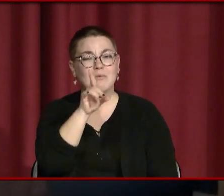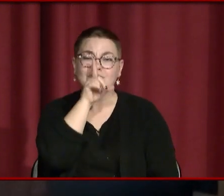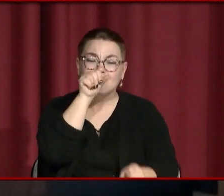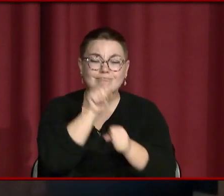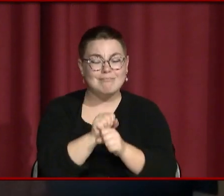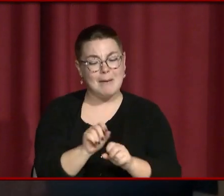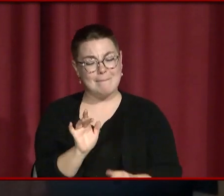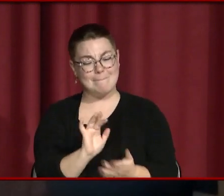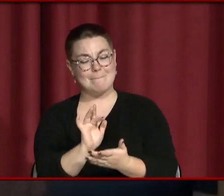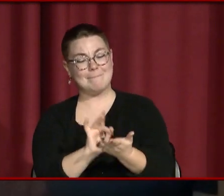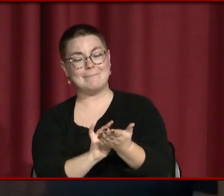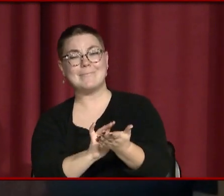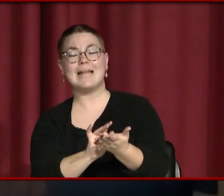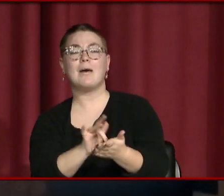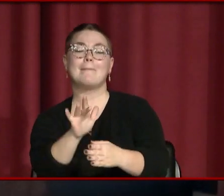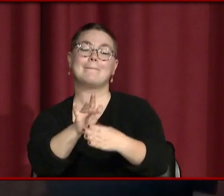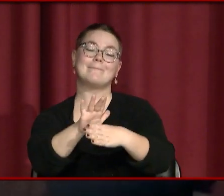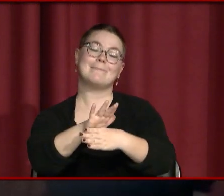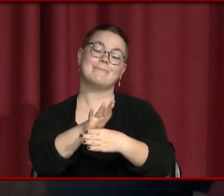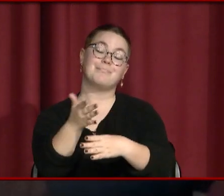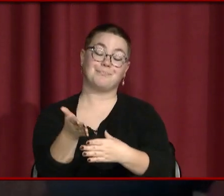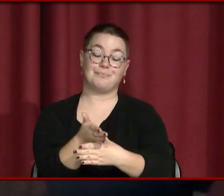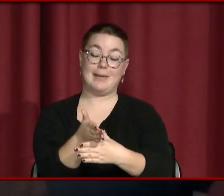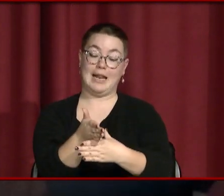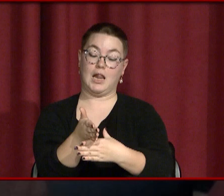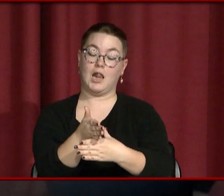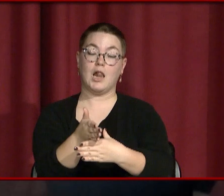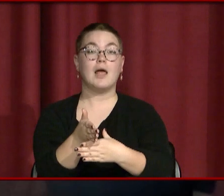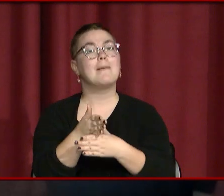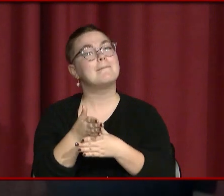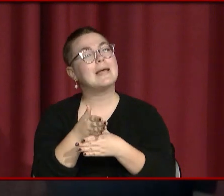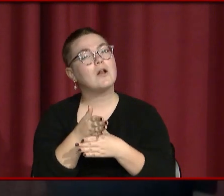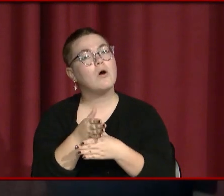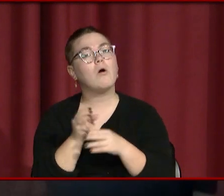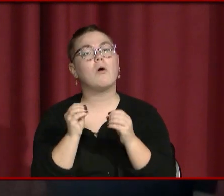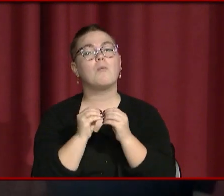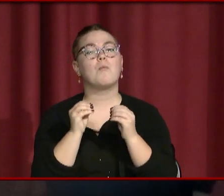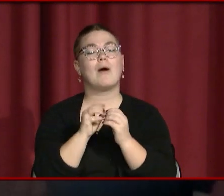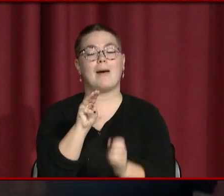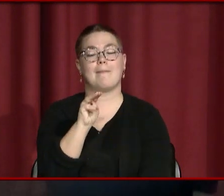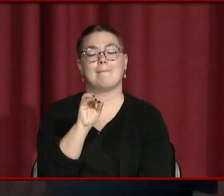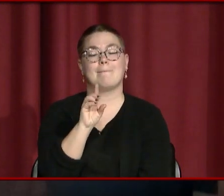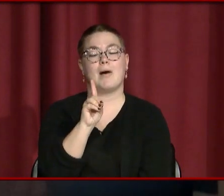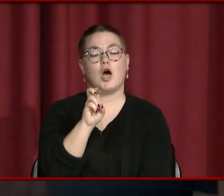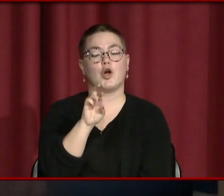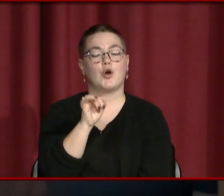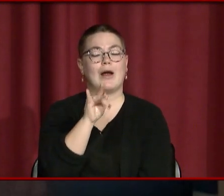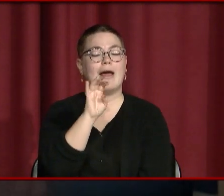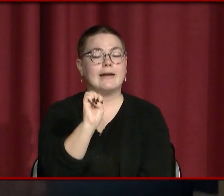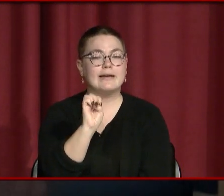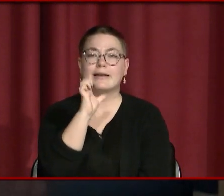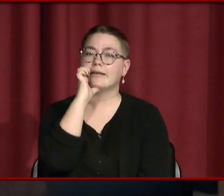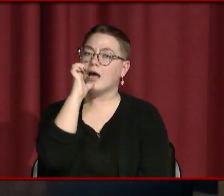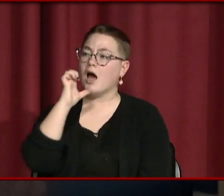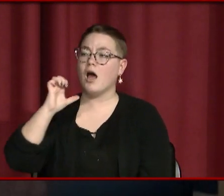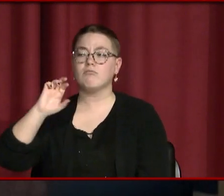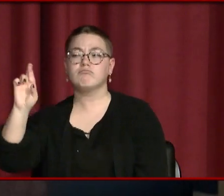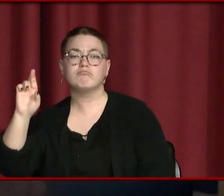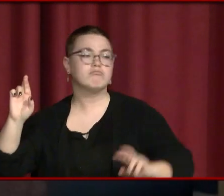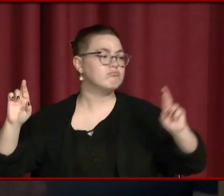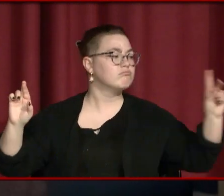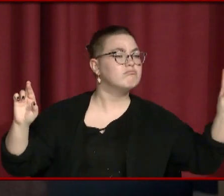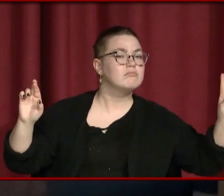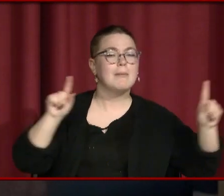Voices of voters will be silenced and they will become they will become disengaged. And then